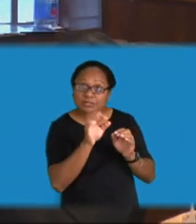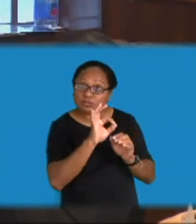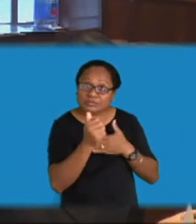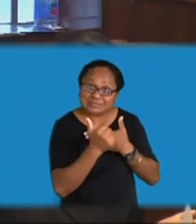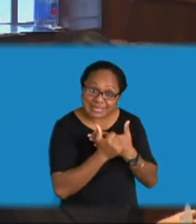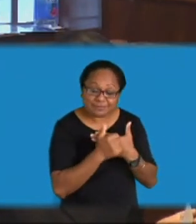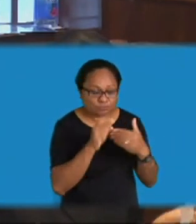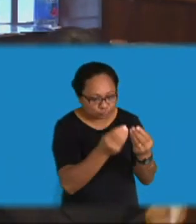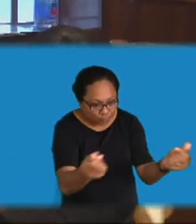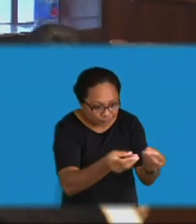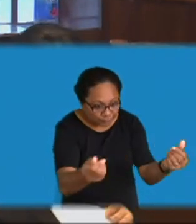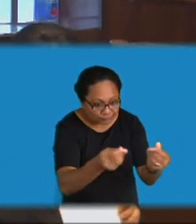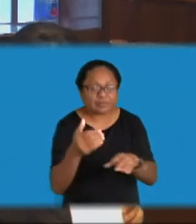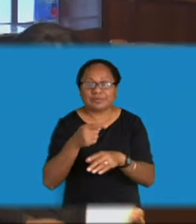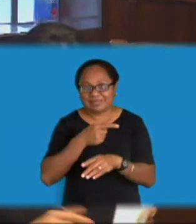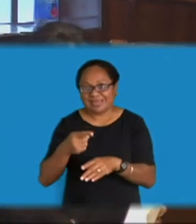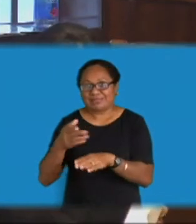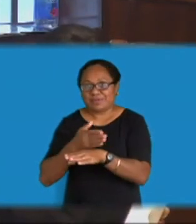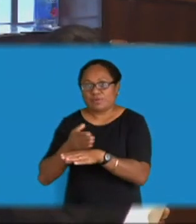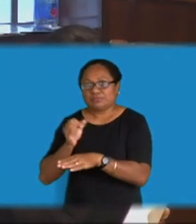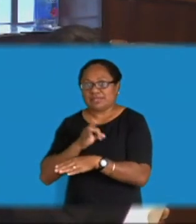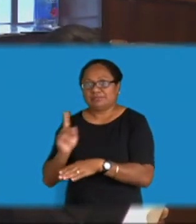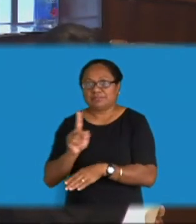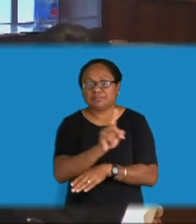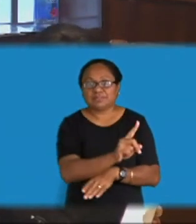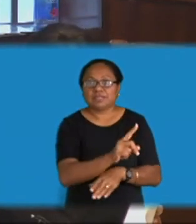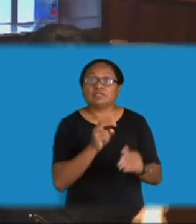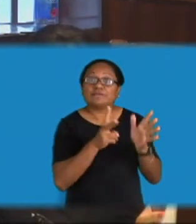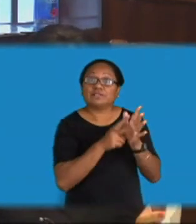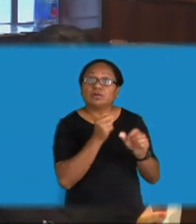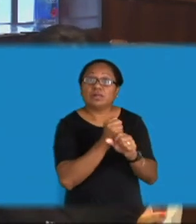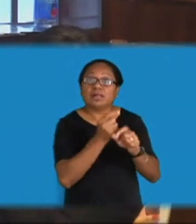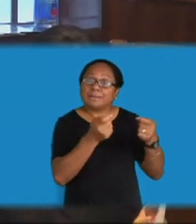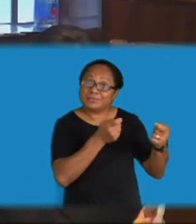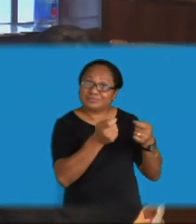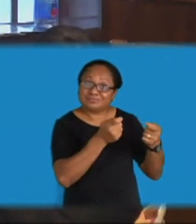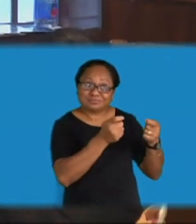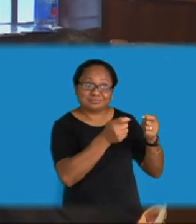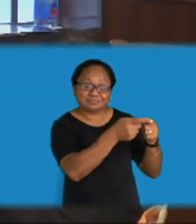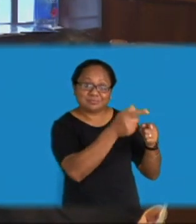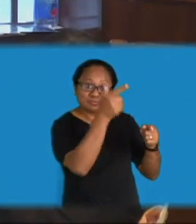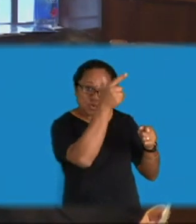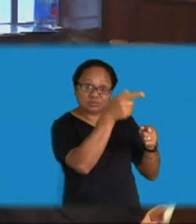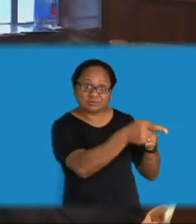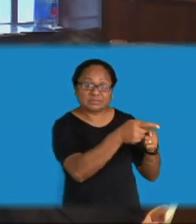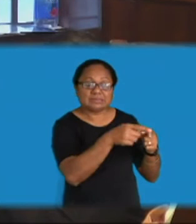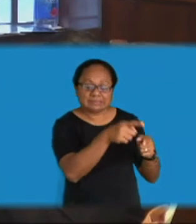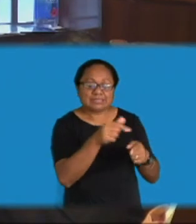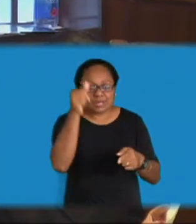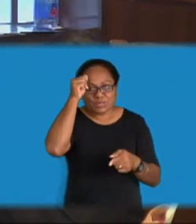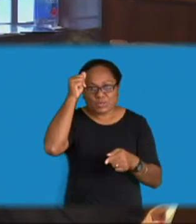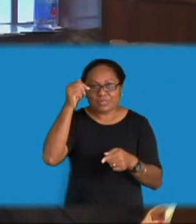Madam Speaker, also the Vatukola Gold Mine Limited Management are fully aware of the procedures that are currently